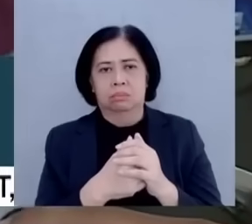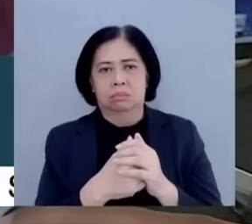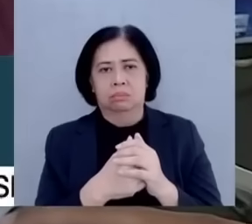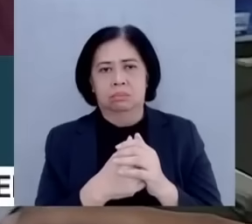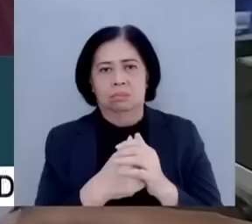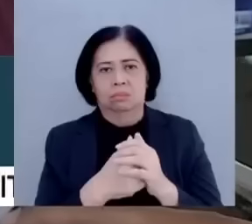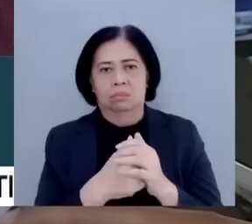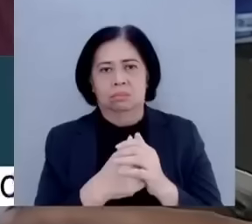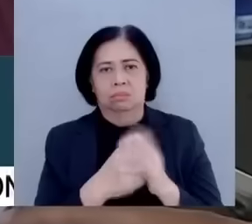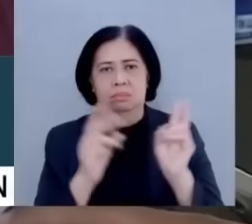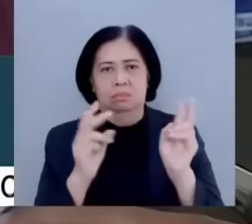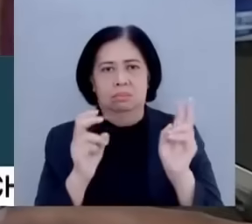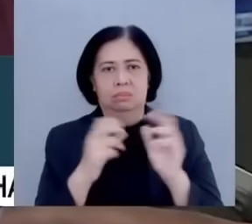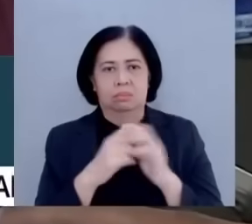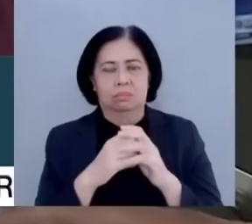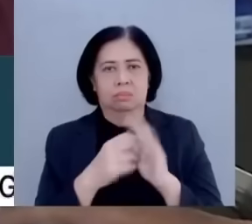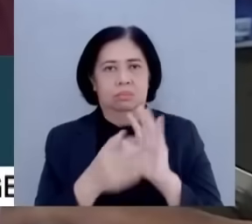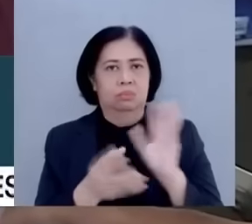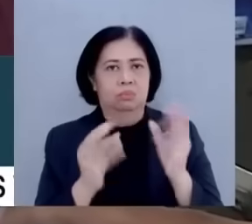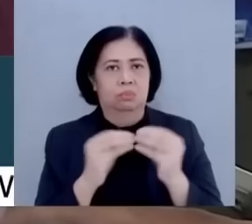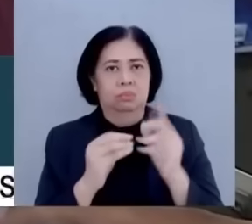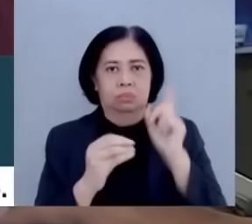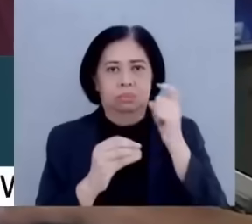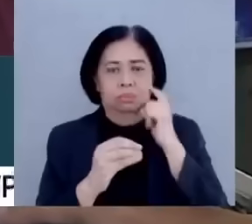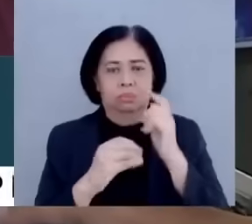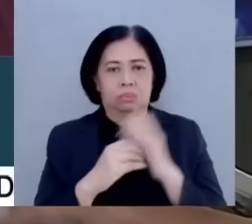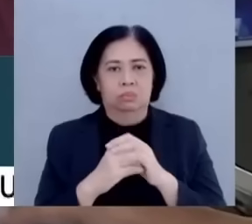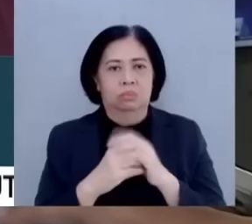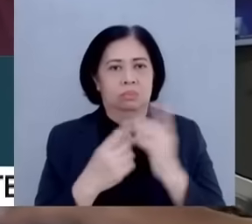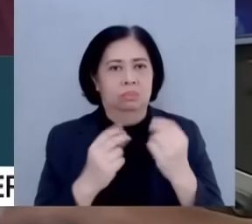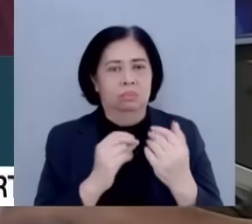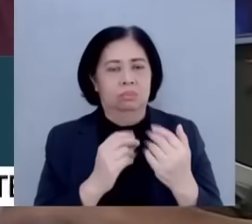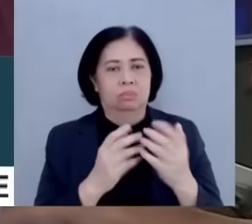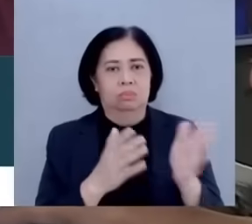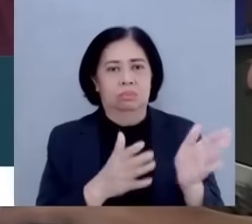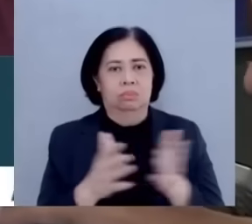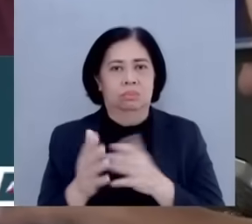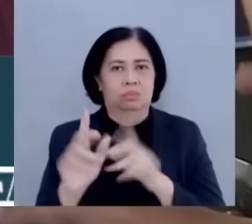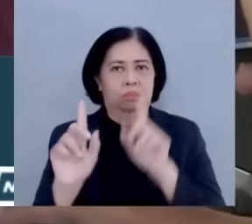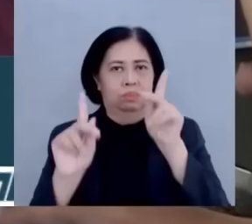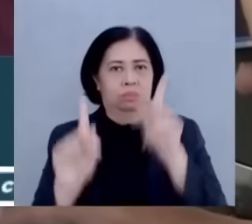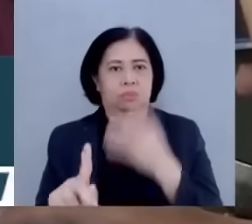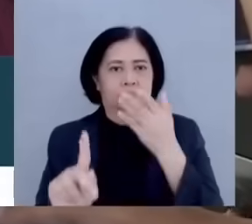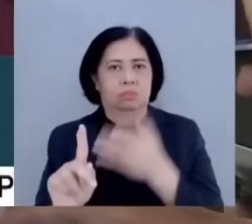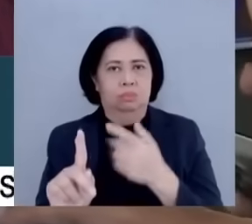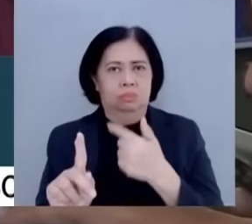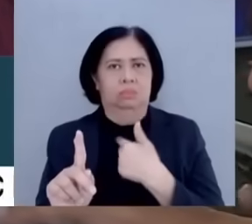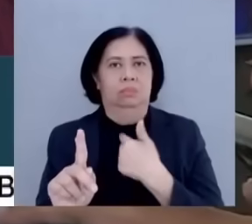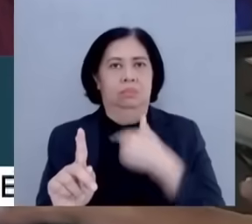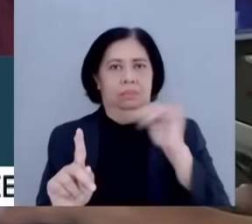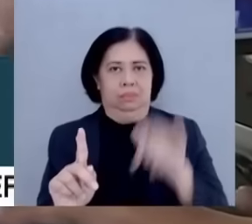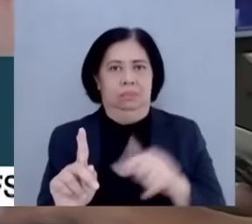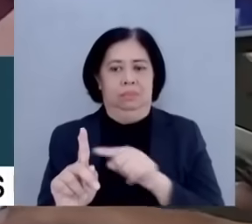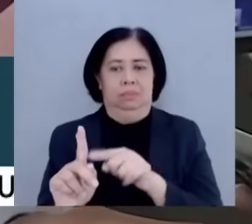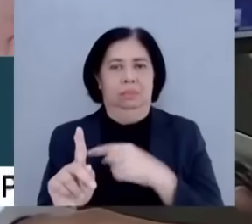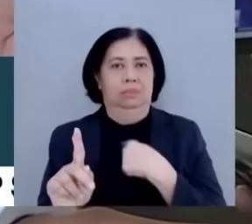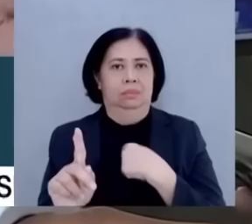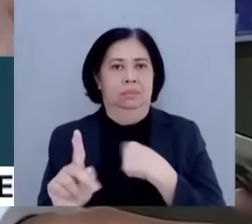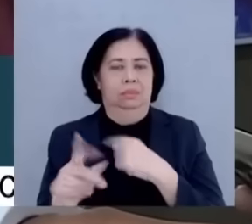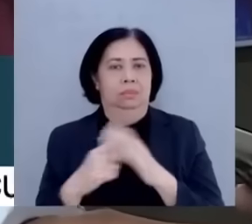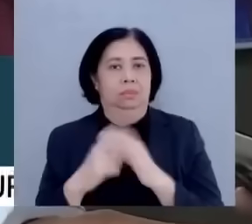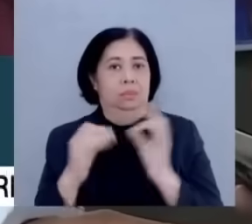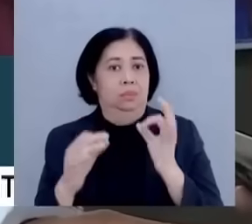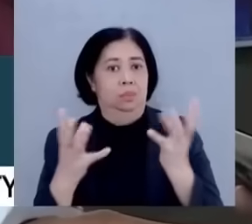ano ba ito? The whole of government is going after one person, and that's me. But kung gusto